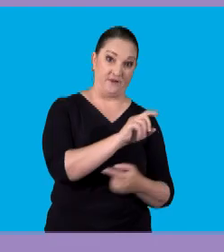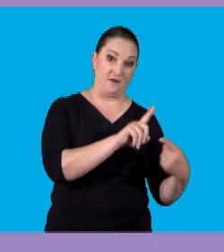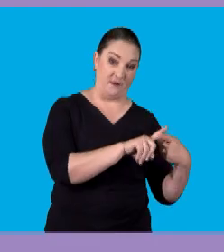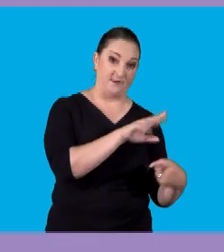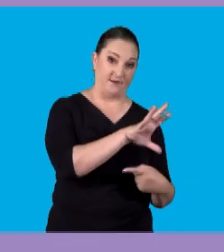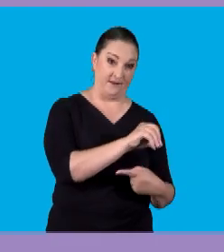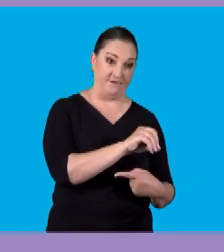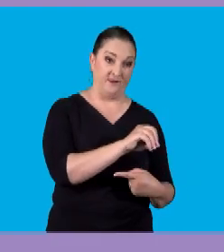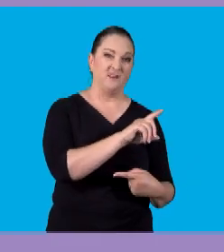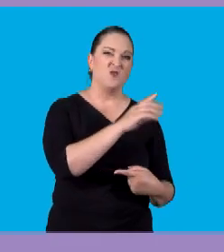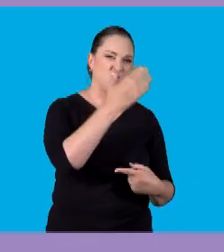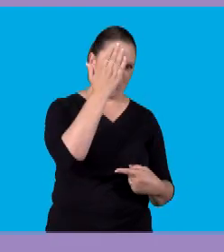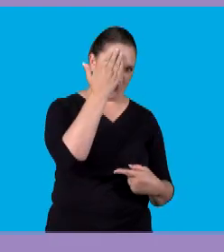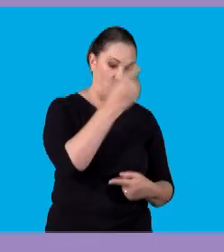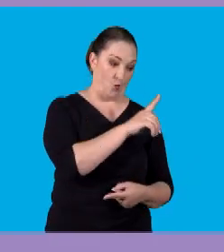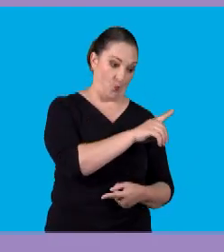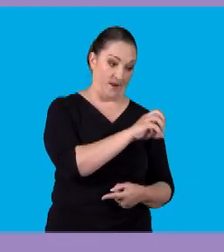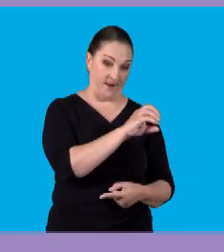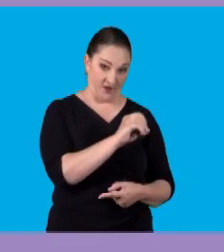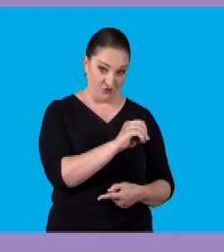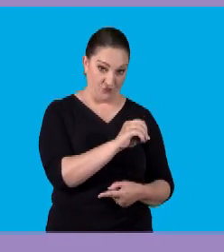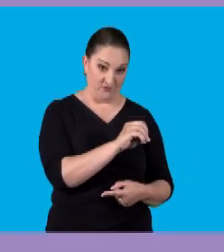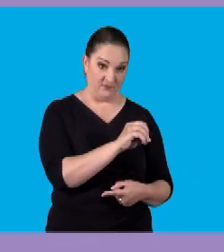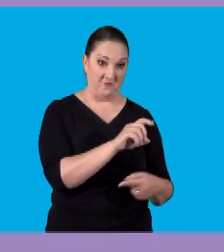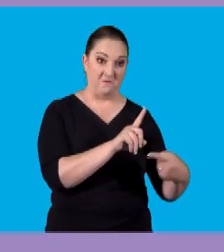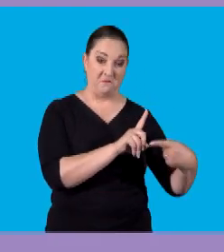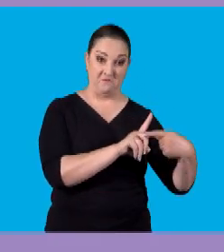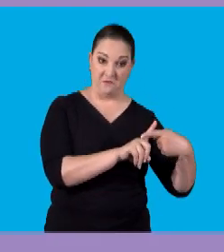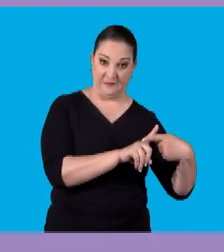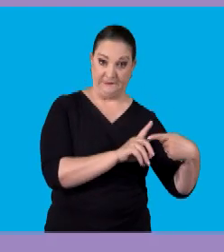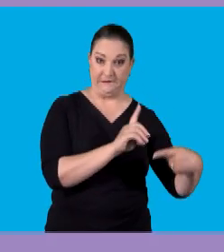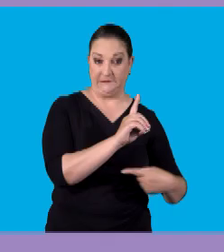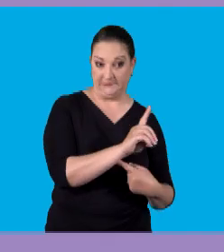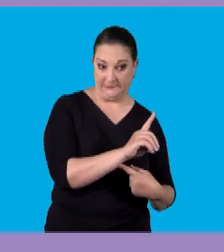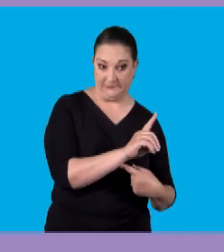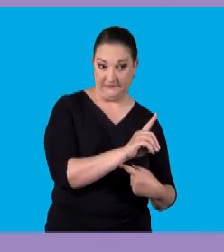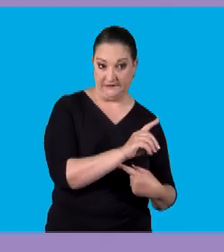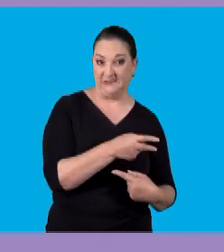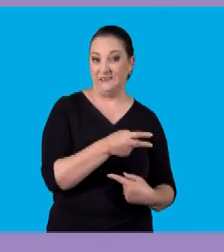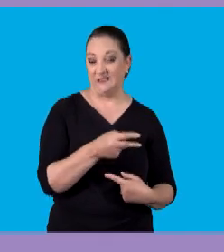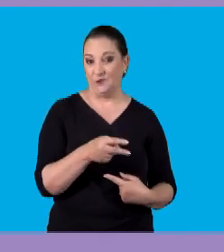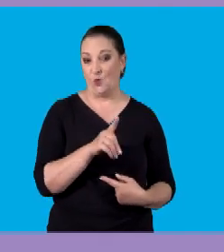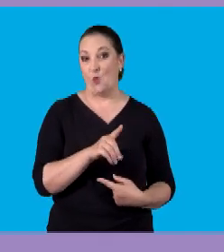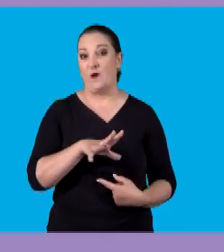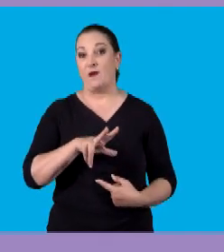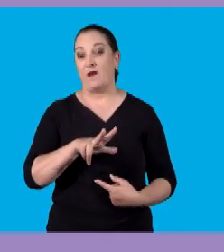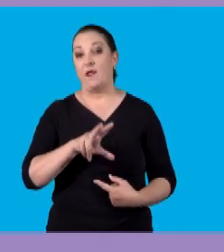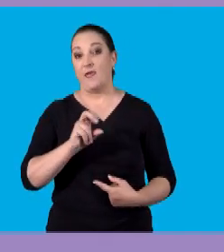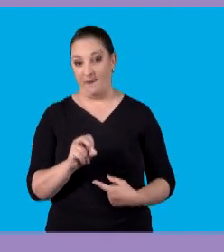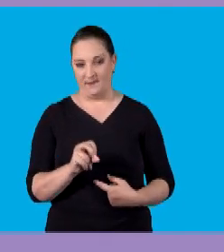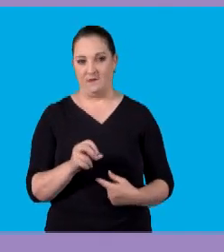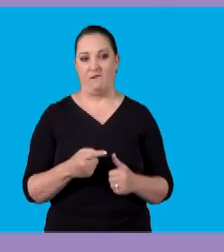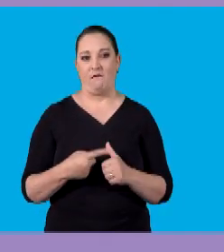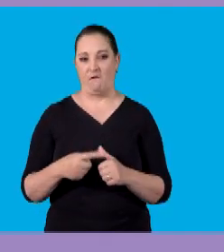is equals to 100 degrees. When we add that to D, it will give us a sum